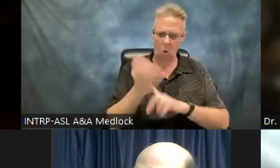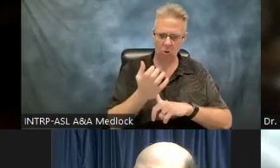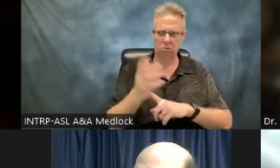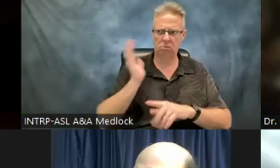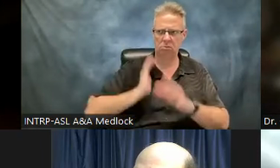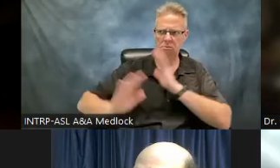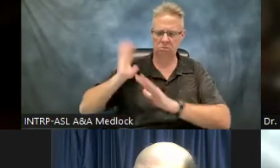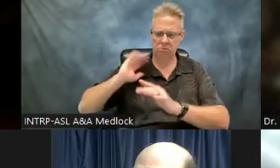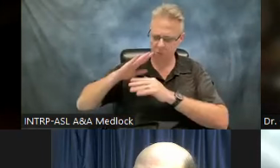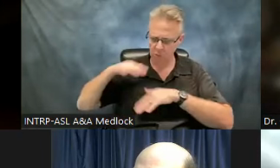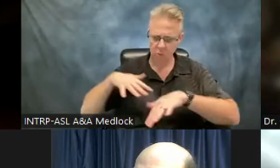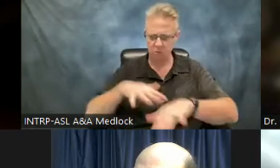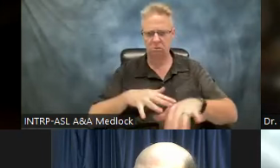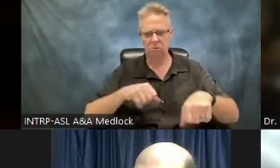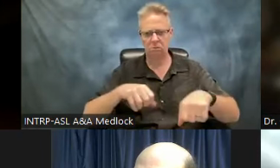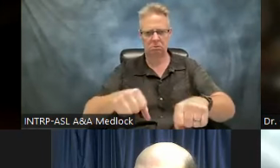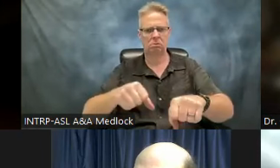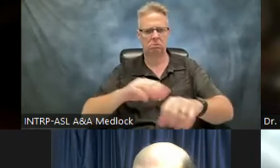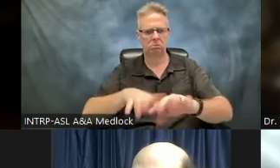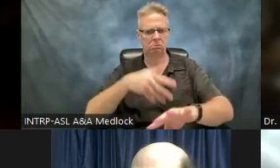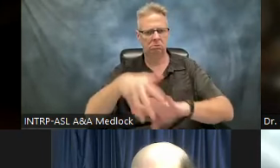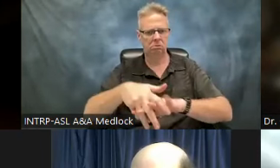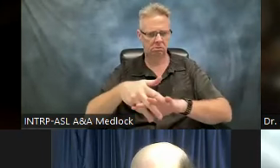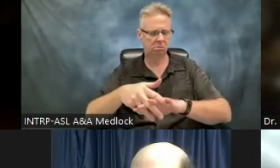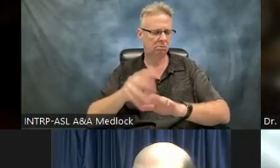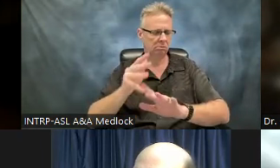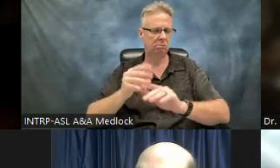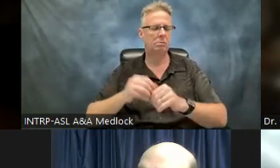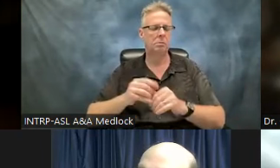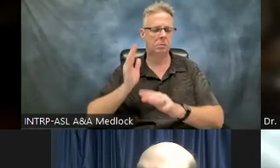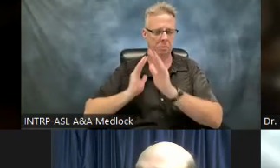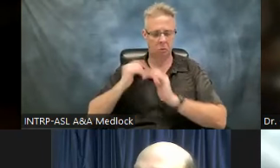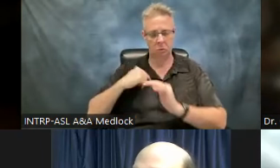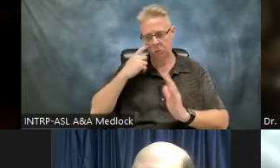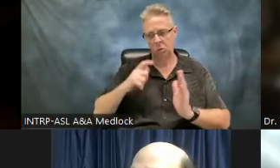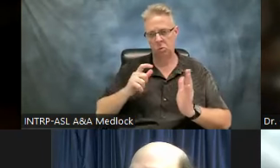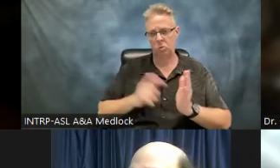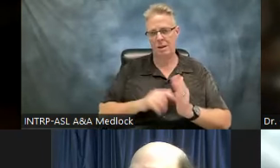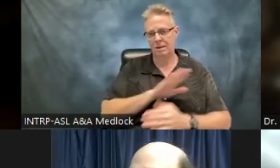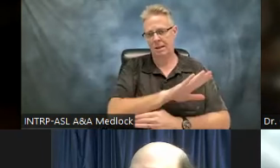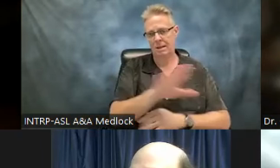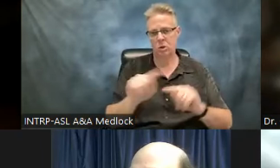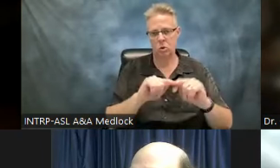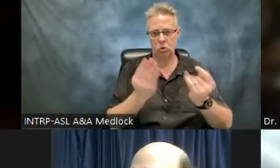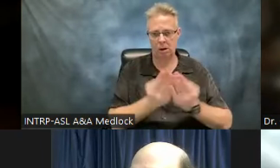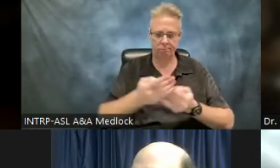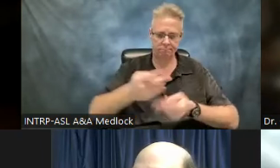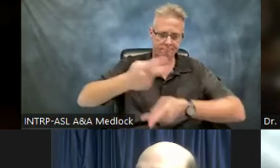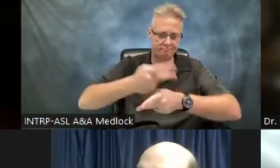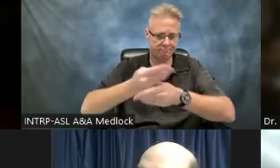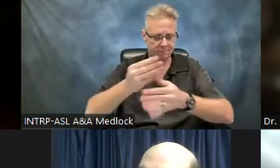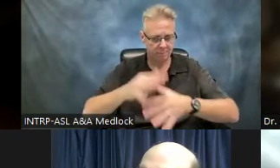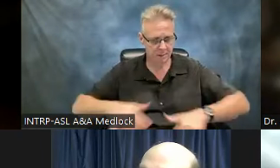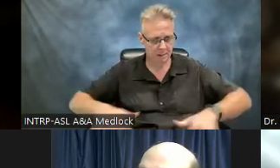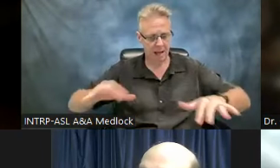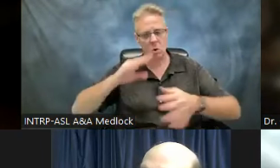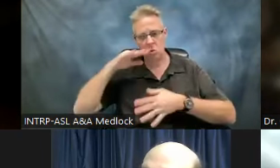since time immemorial. We recognize these tribes stewarded these lands and